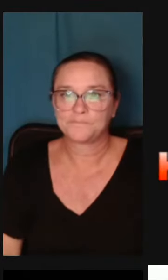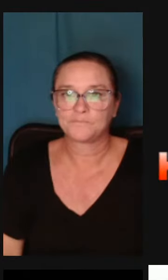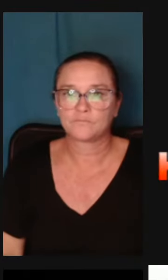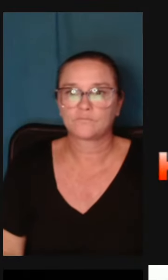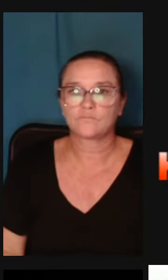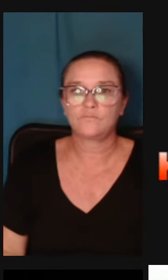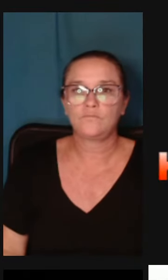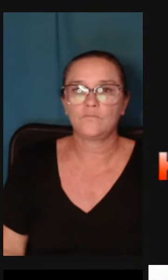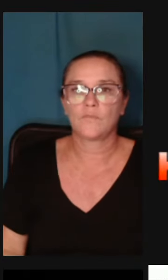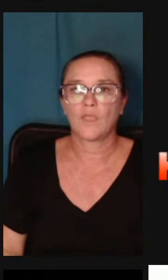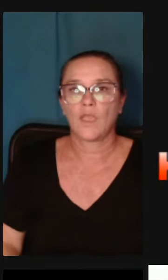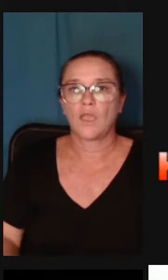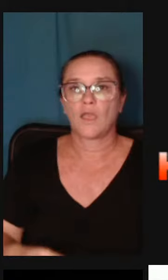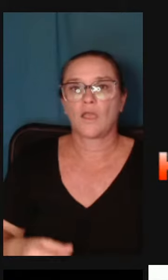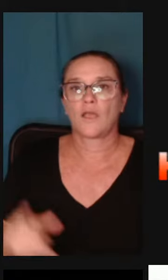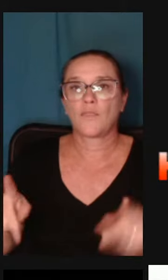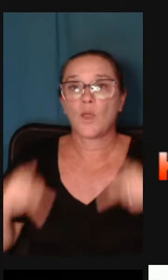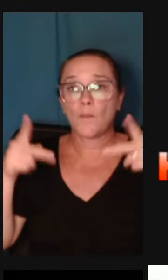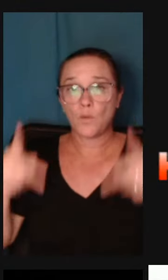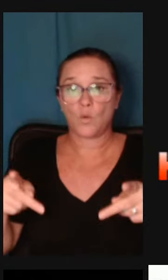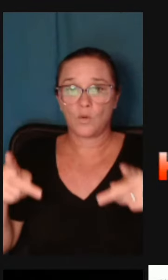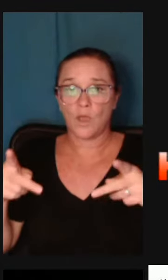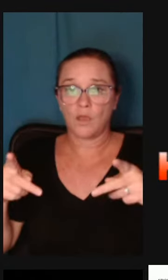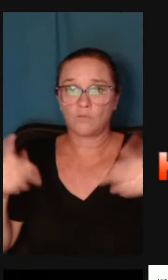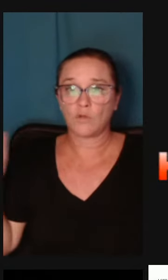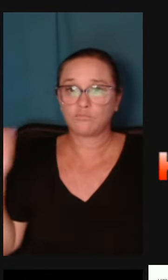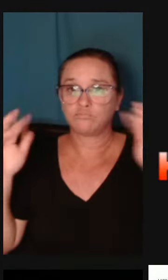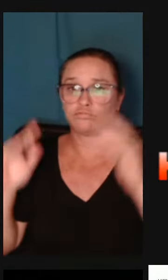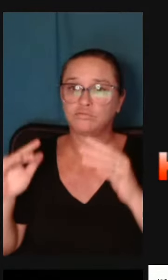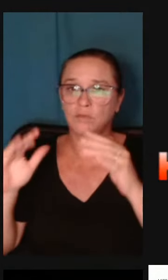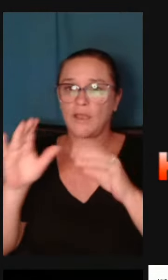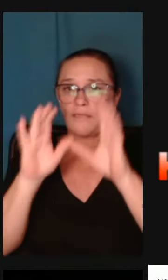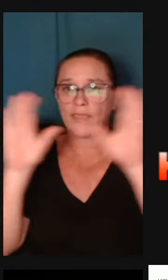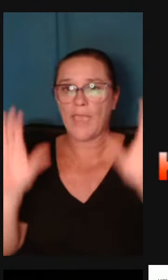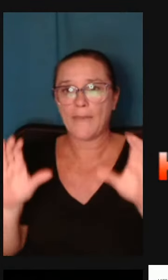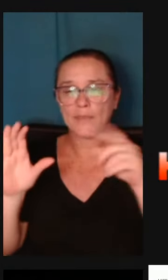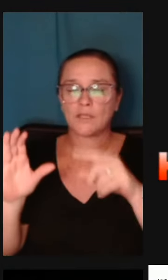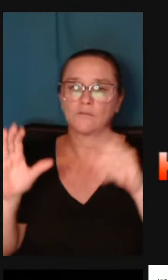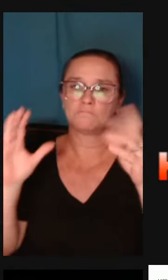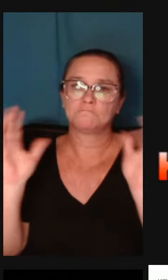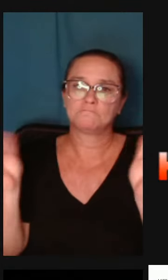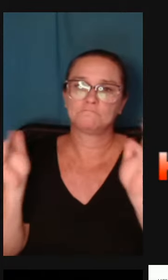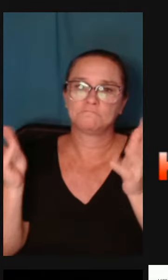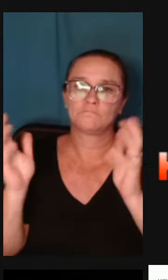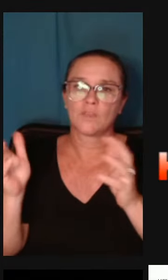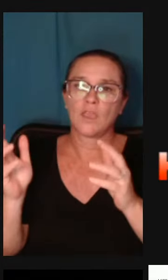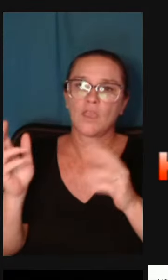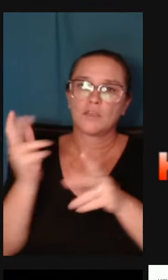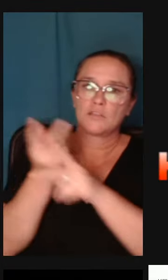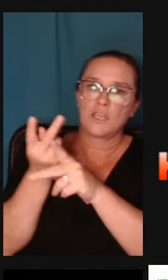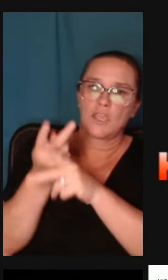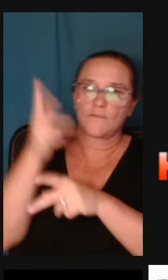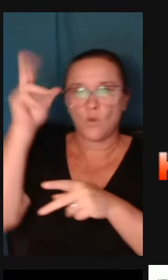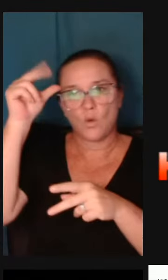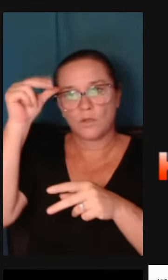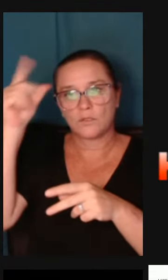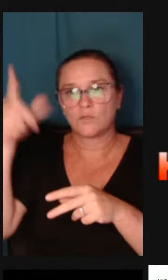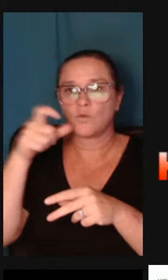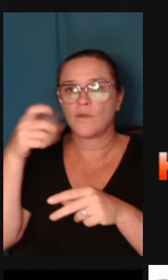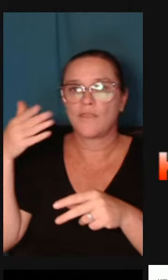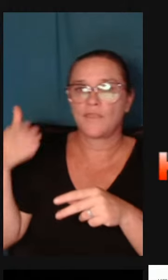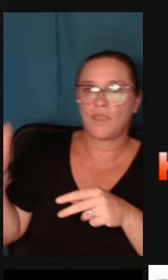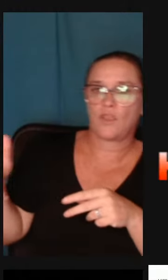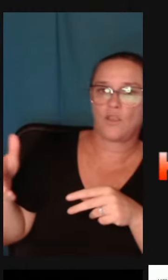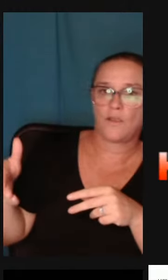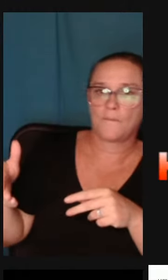The Kapuna were gathered uphill at the cabin, talking story, watching the horses that were in a corral beneath Coconut Grove, and